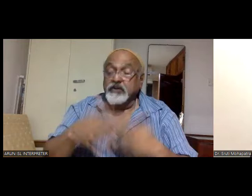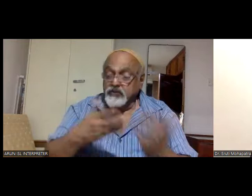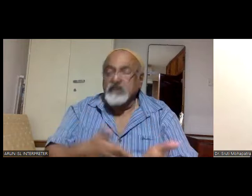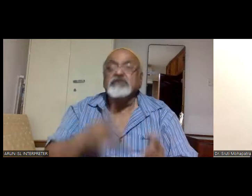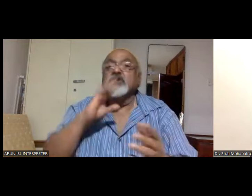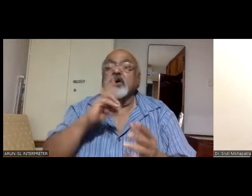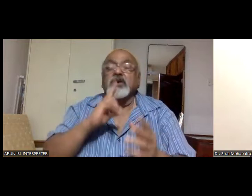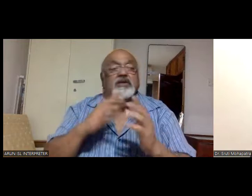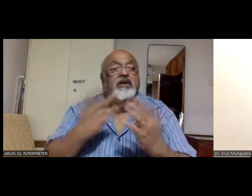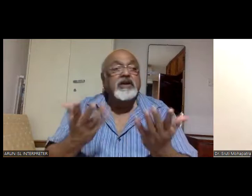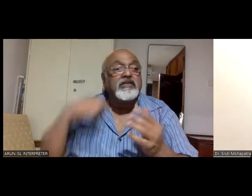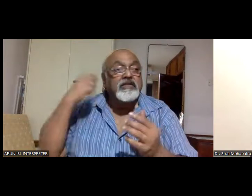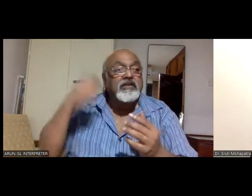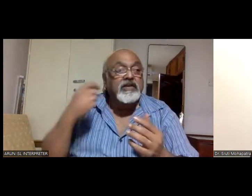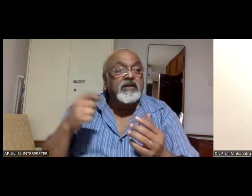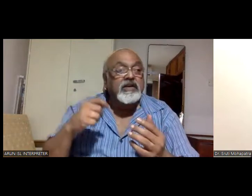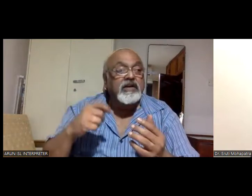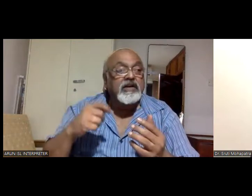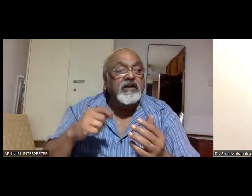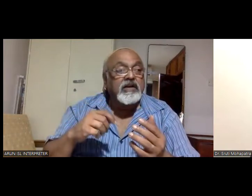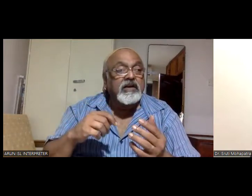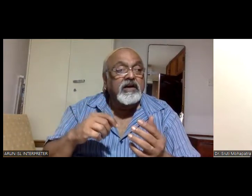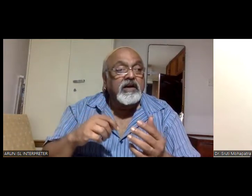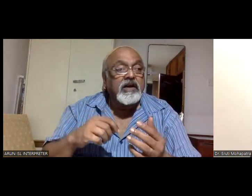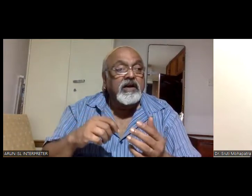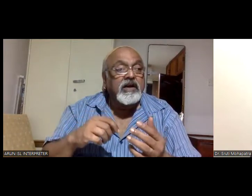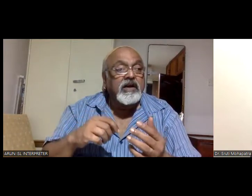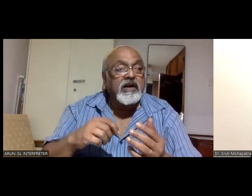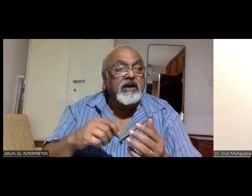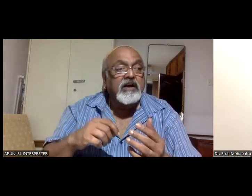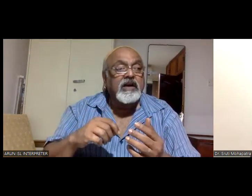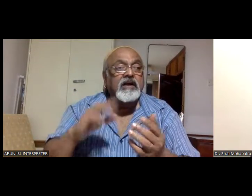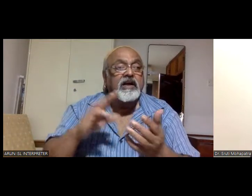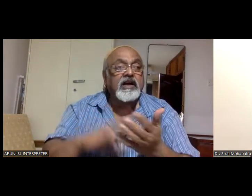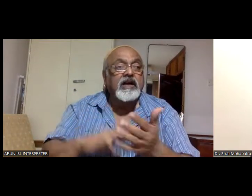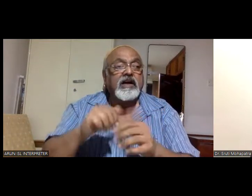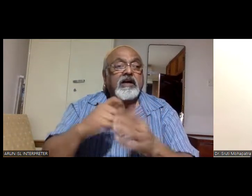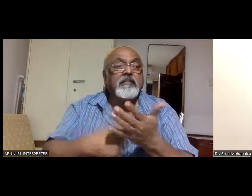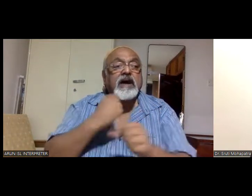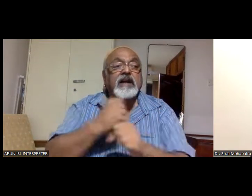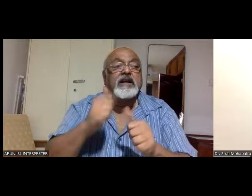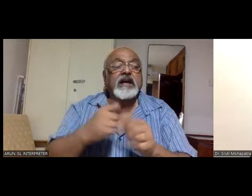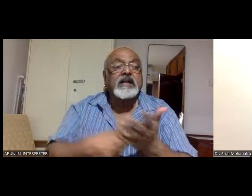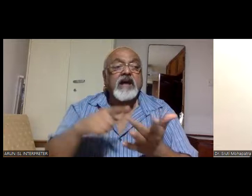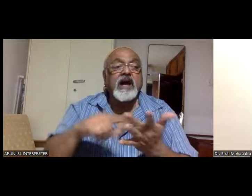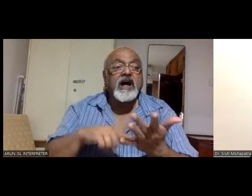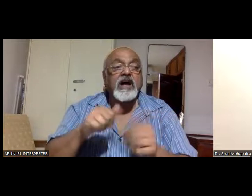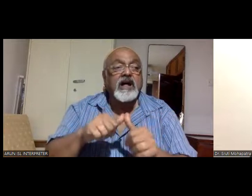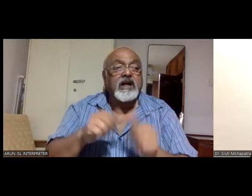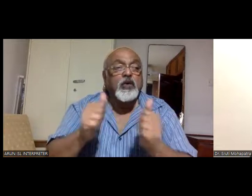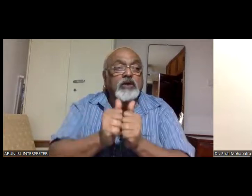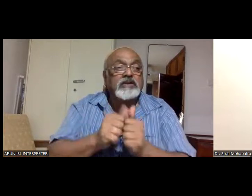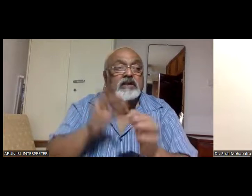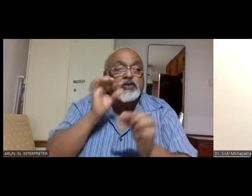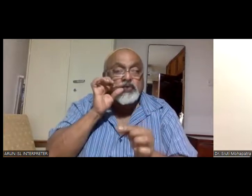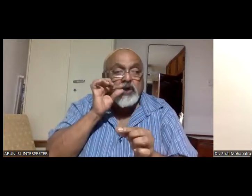called Margarita with a Straw. It's about a Yes. young woman with disability who is Hmm. exploring her body and who is exploring